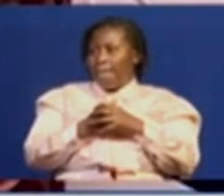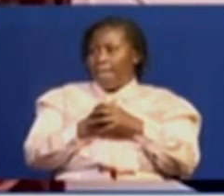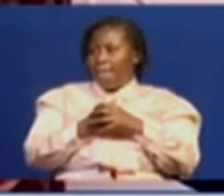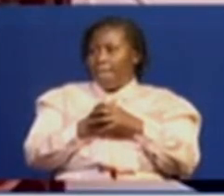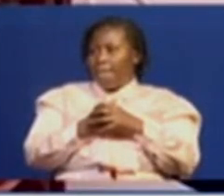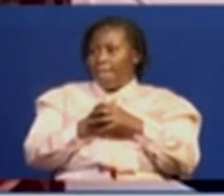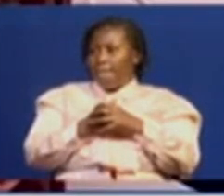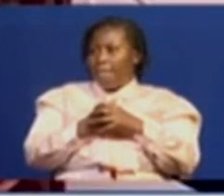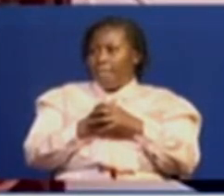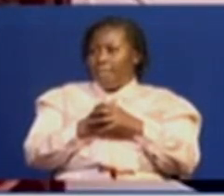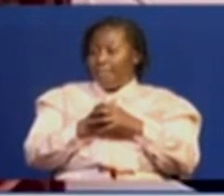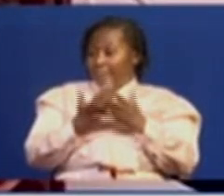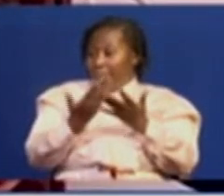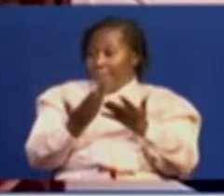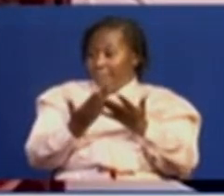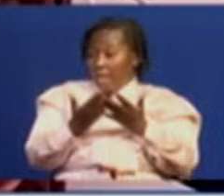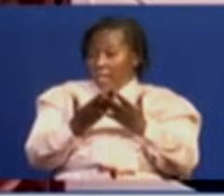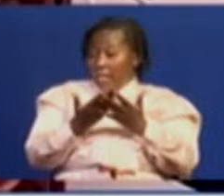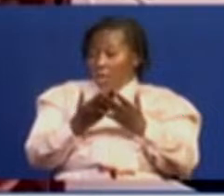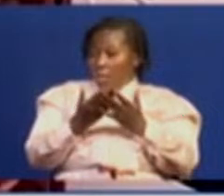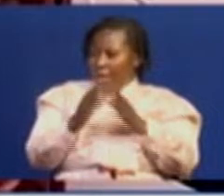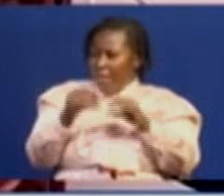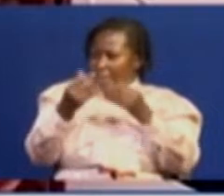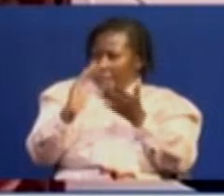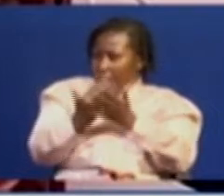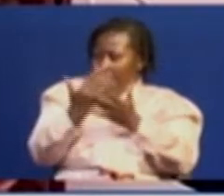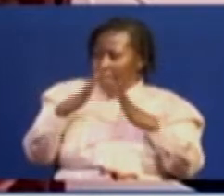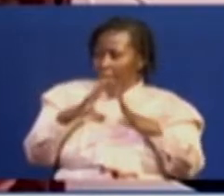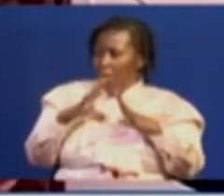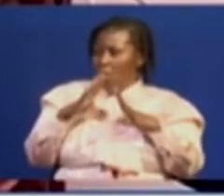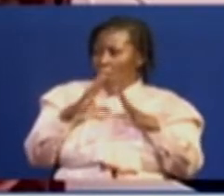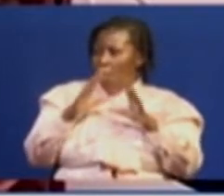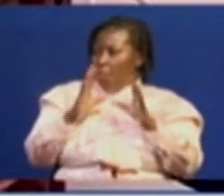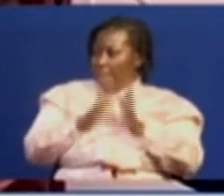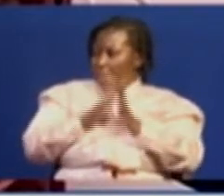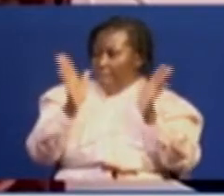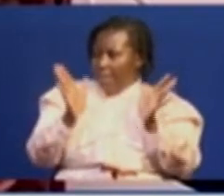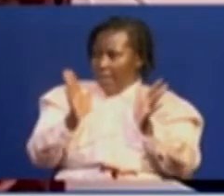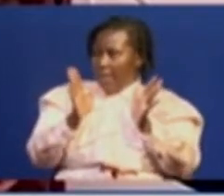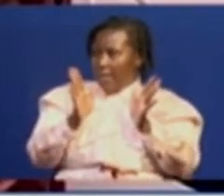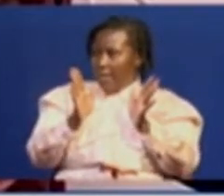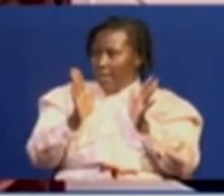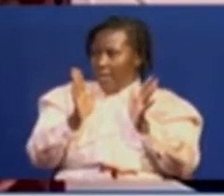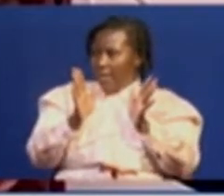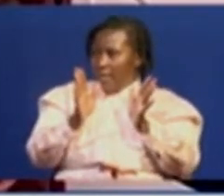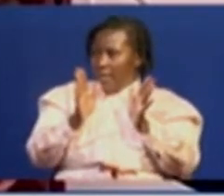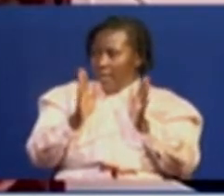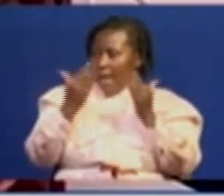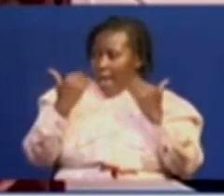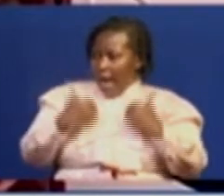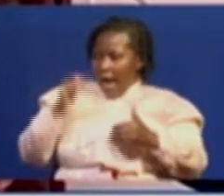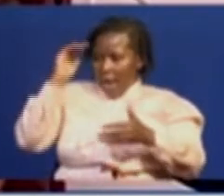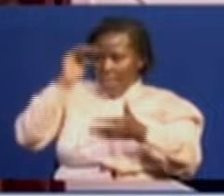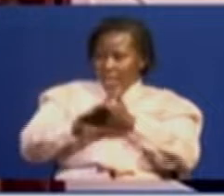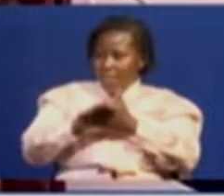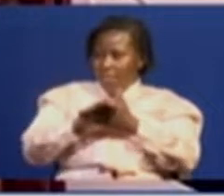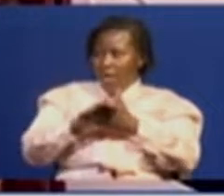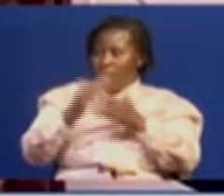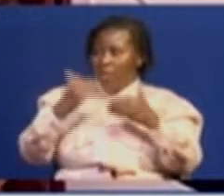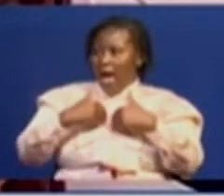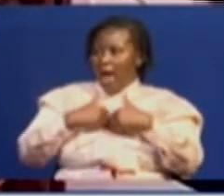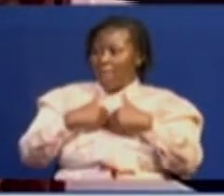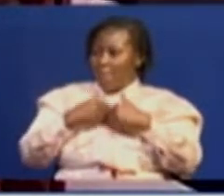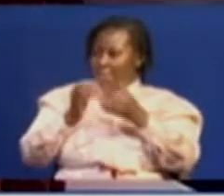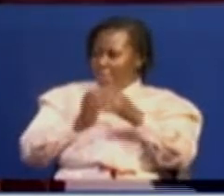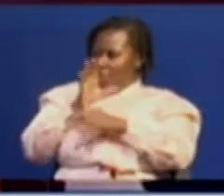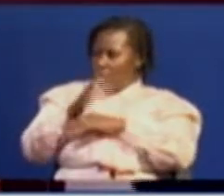The threats were given by some members of the public, and I believe we